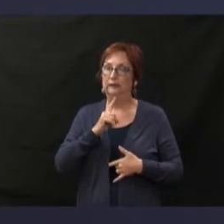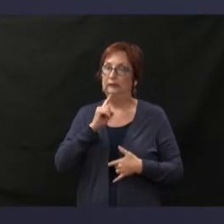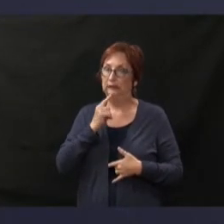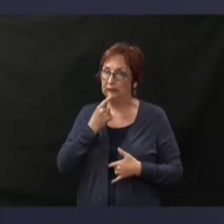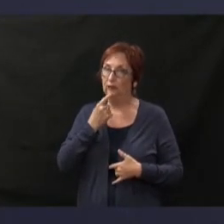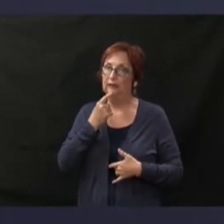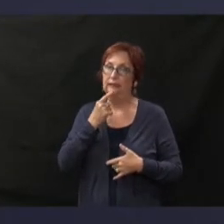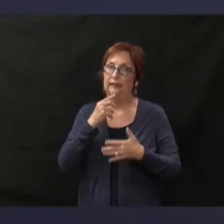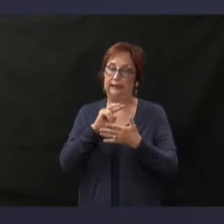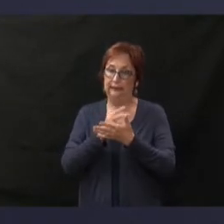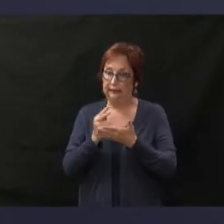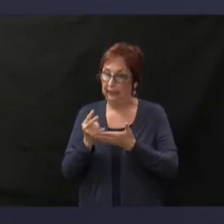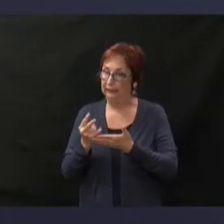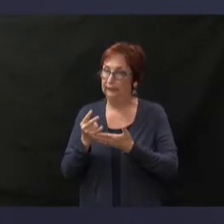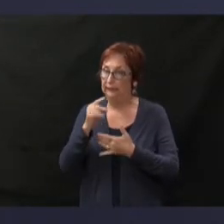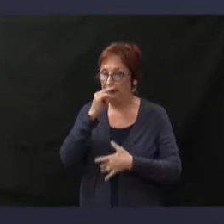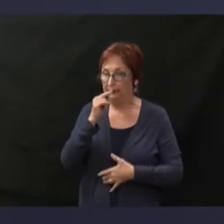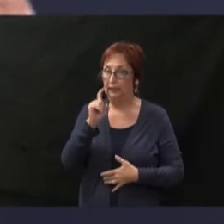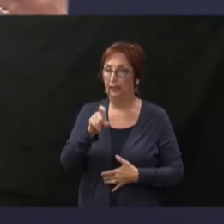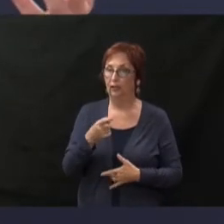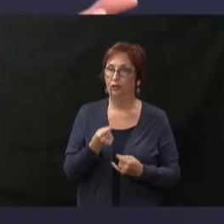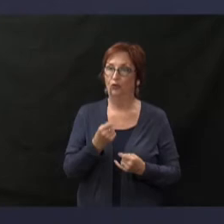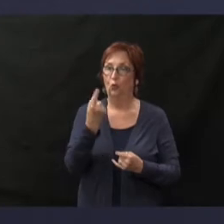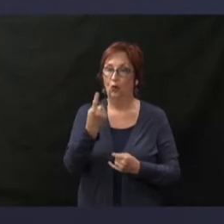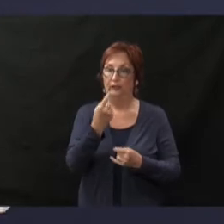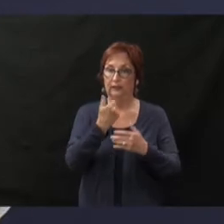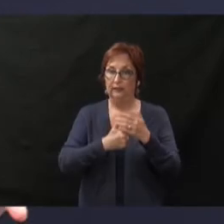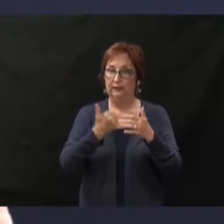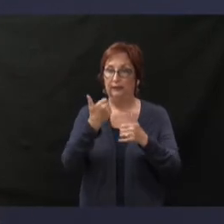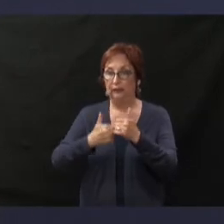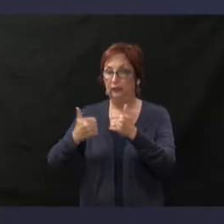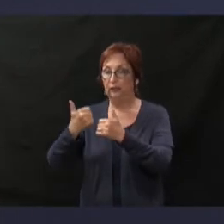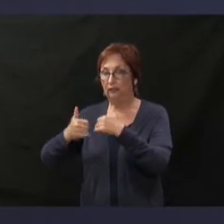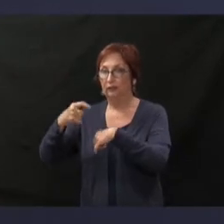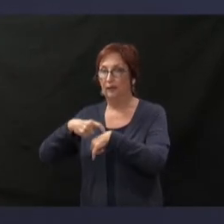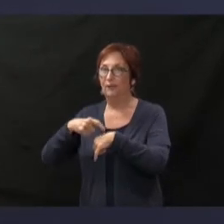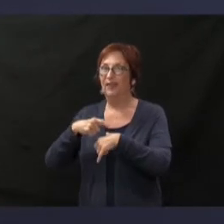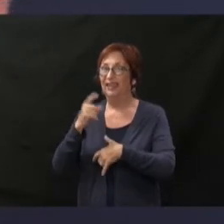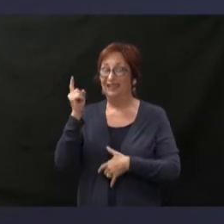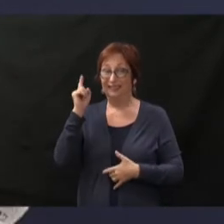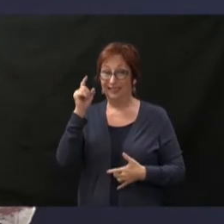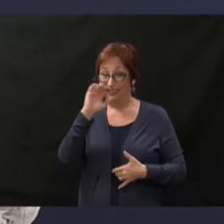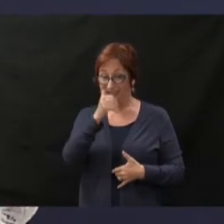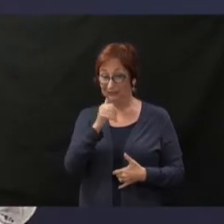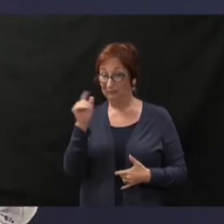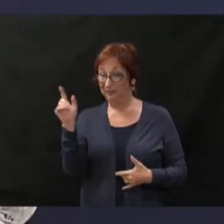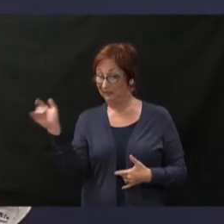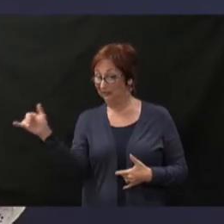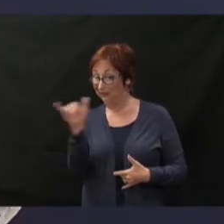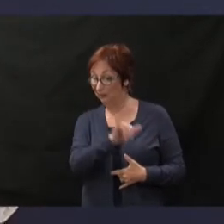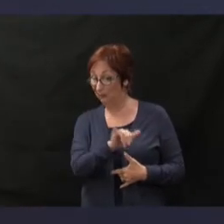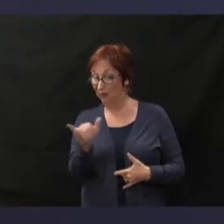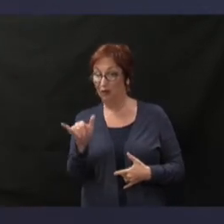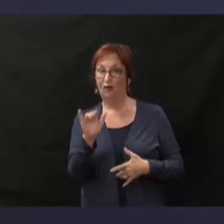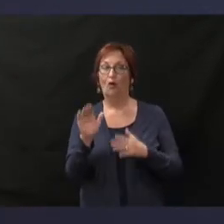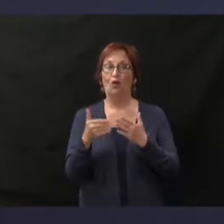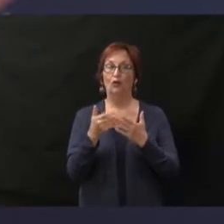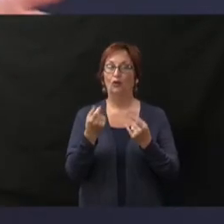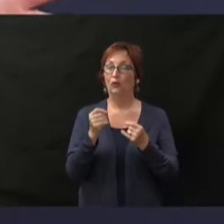one at a time. Even though they seem so similar to us, all you're doing is changing that first sound. For